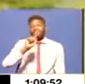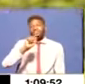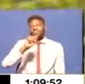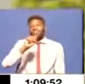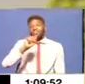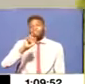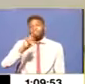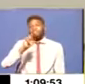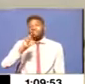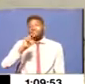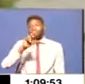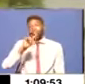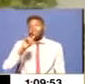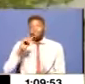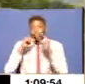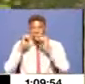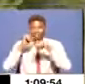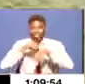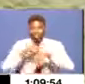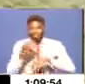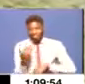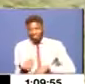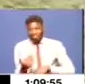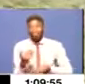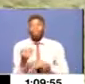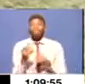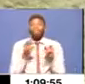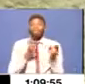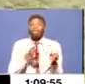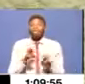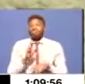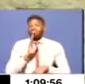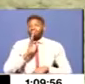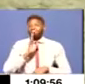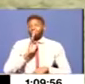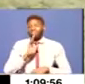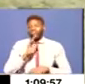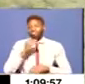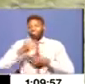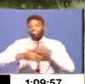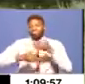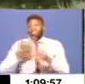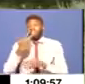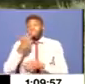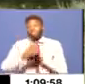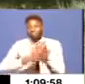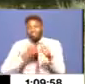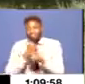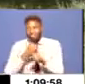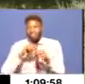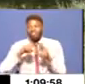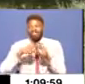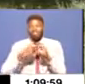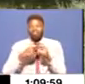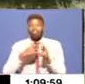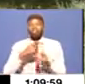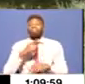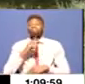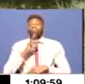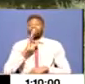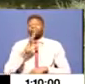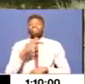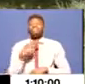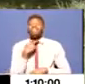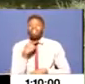developed normal speech as a child, and later after an illness at 3 years of age, he began to stutter. Secondary school